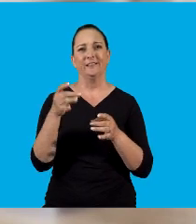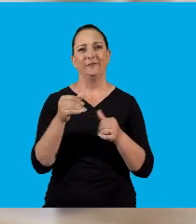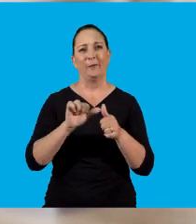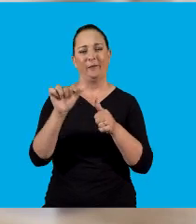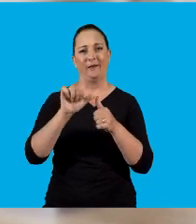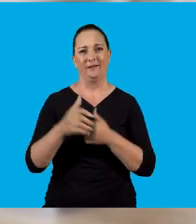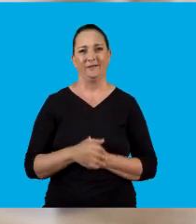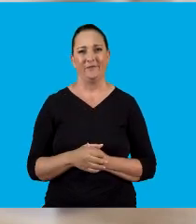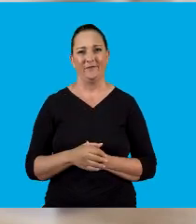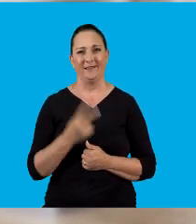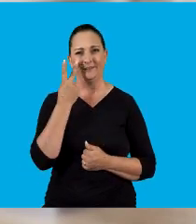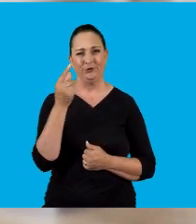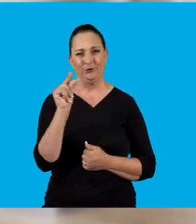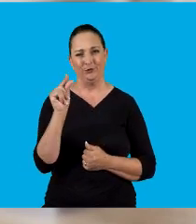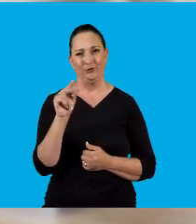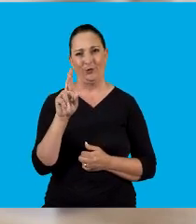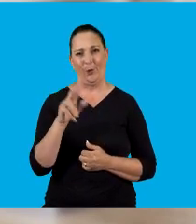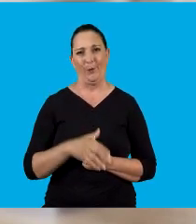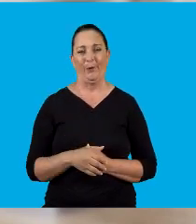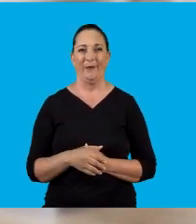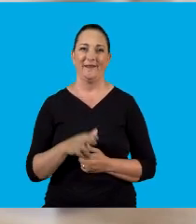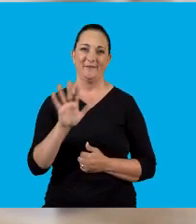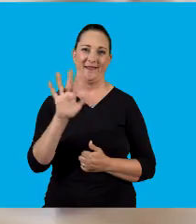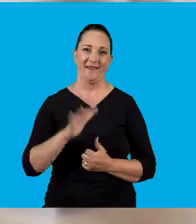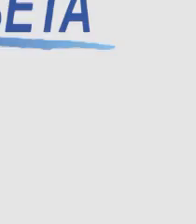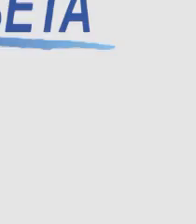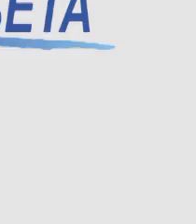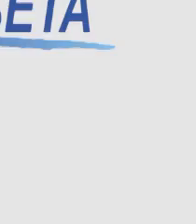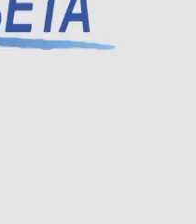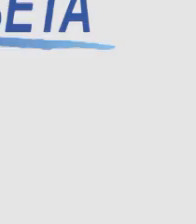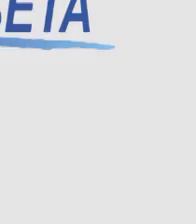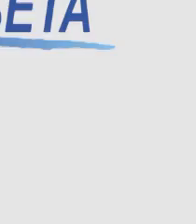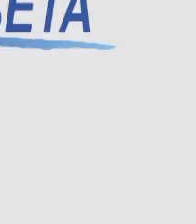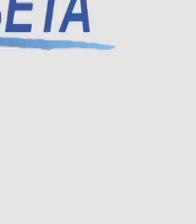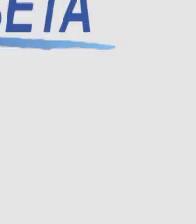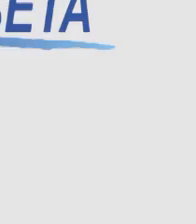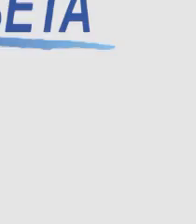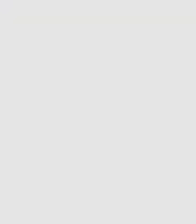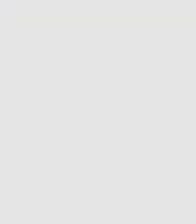make tomorrow better. Hope to see you soon. Bye.